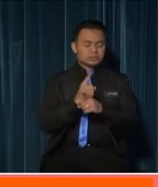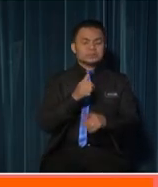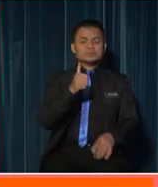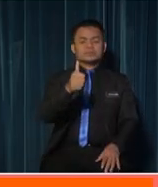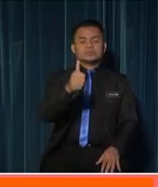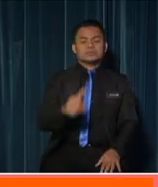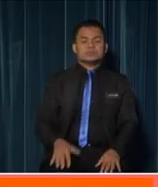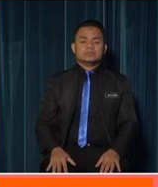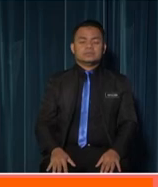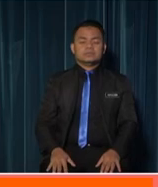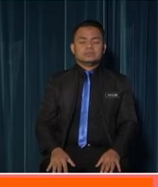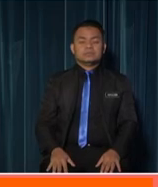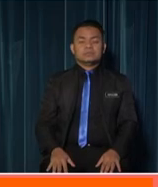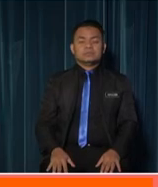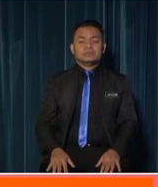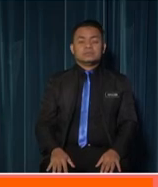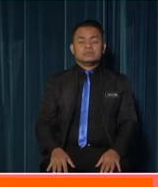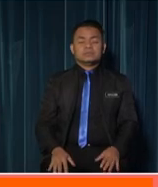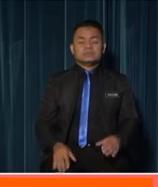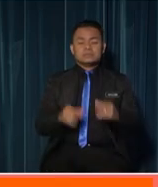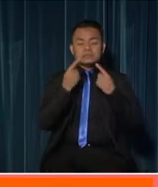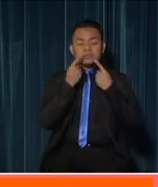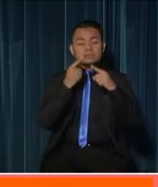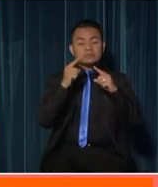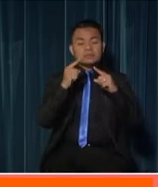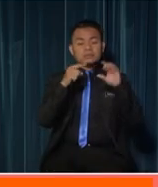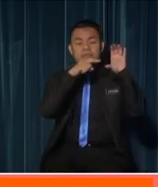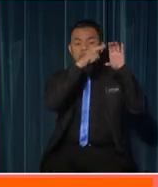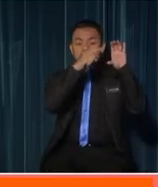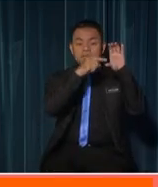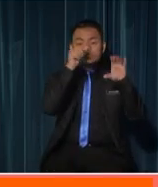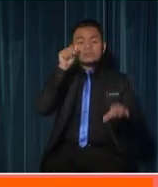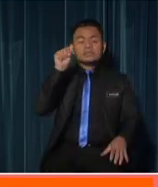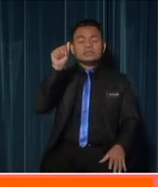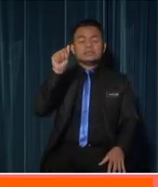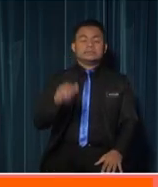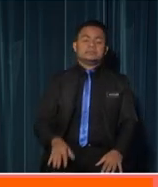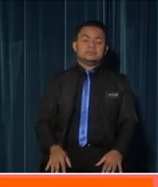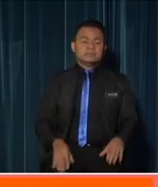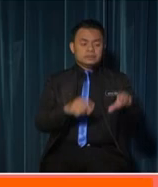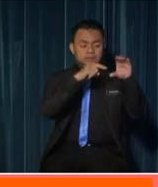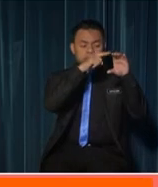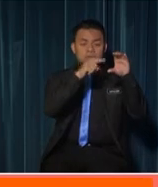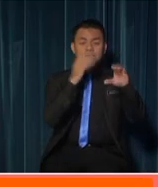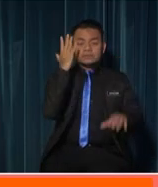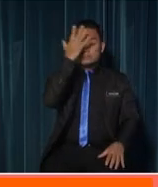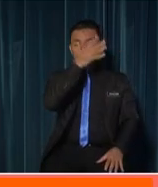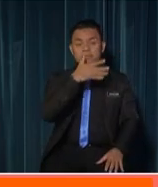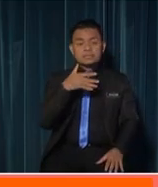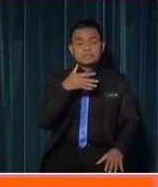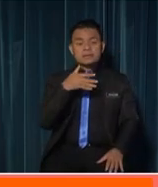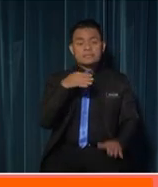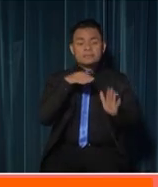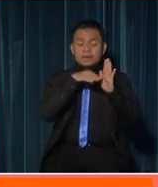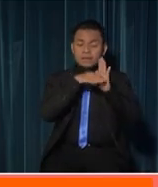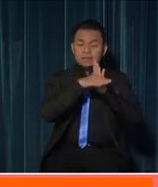is clock A. The clock face is divided into 4 equal